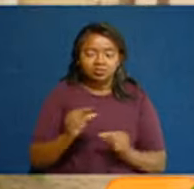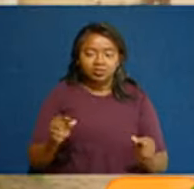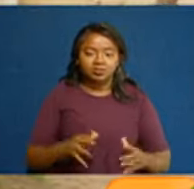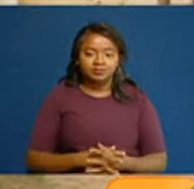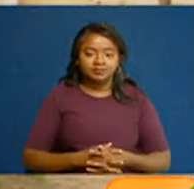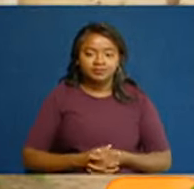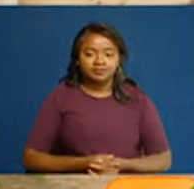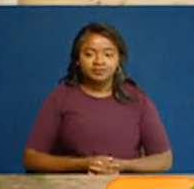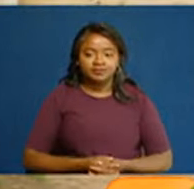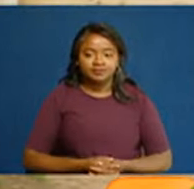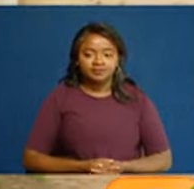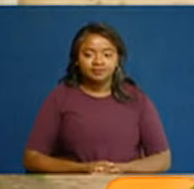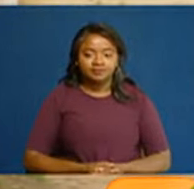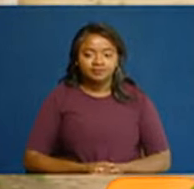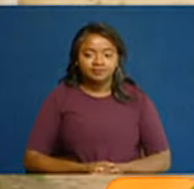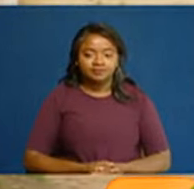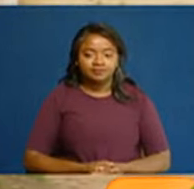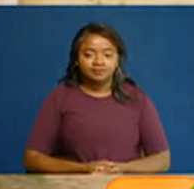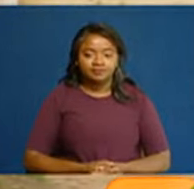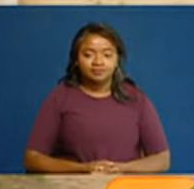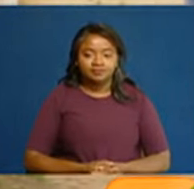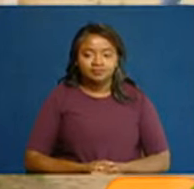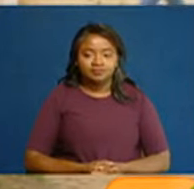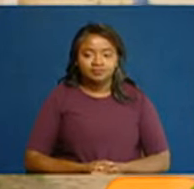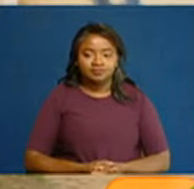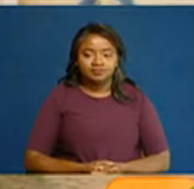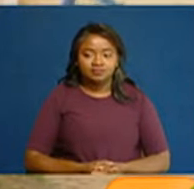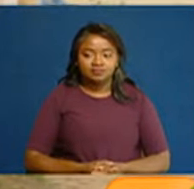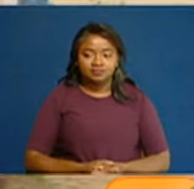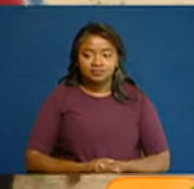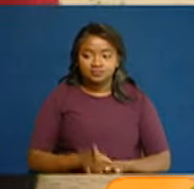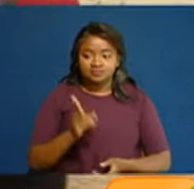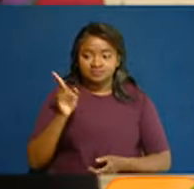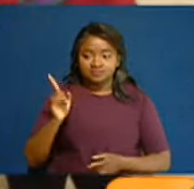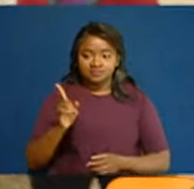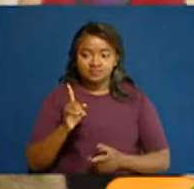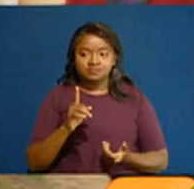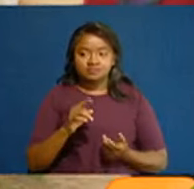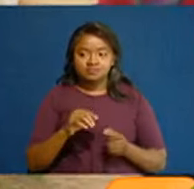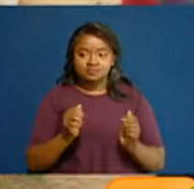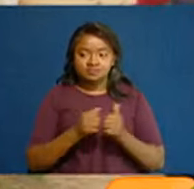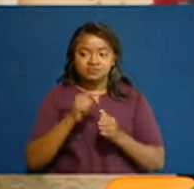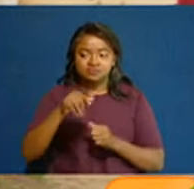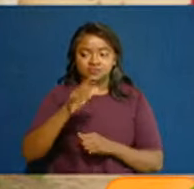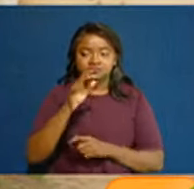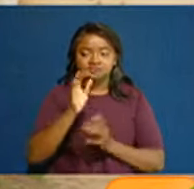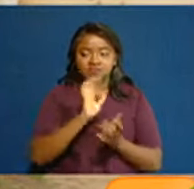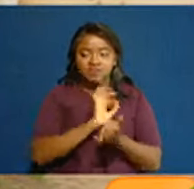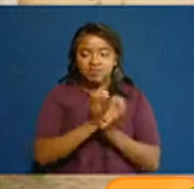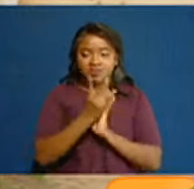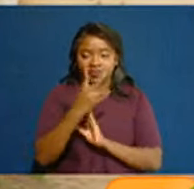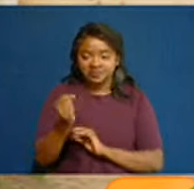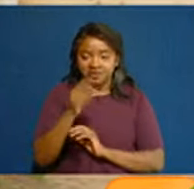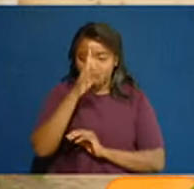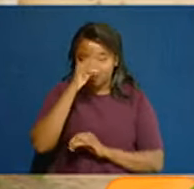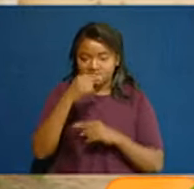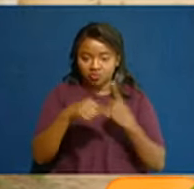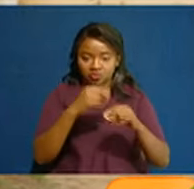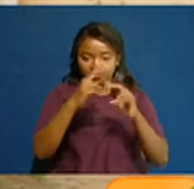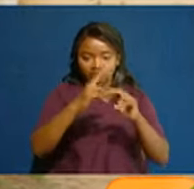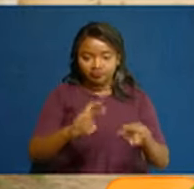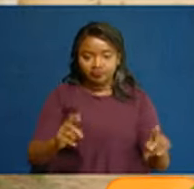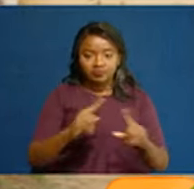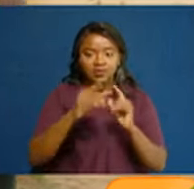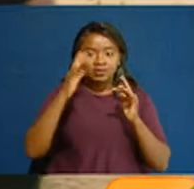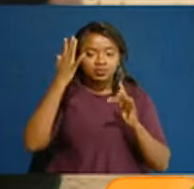is another complex crime being investigated by detectives at the Kasarani police station. For now, investigators say they cannot determine